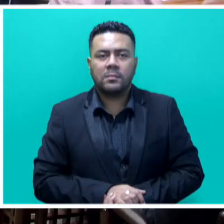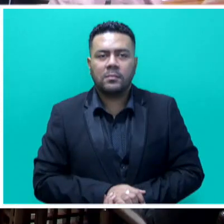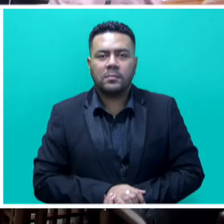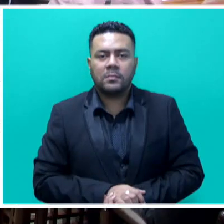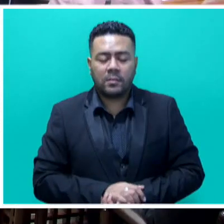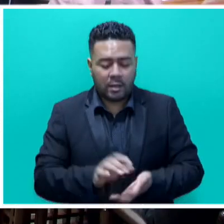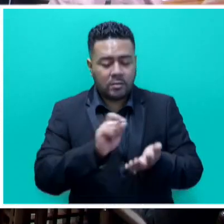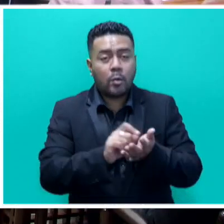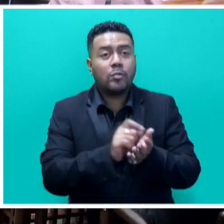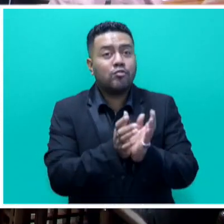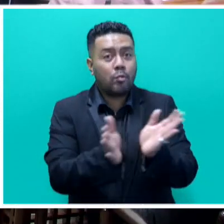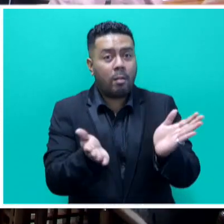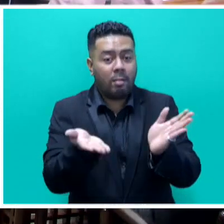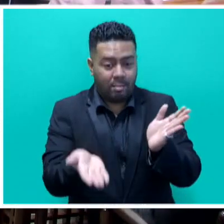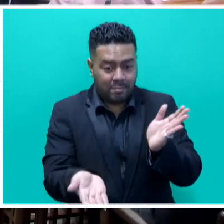Secretary General.